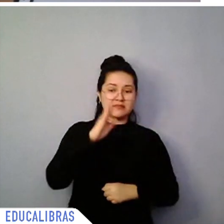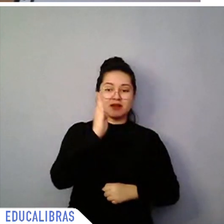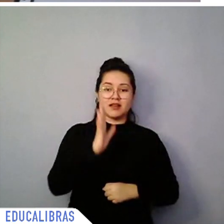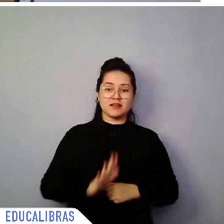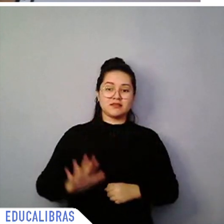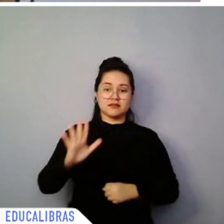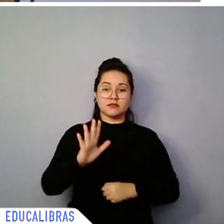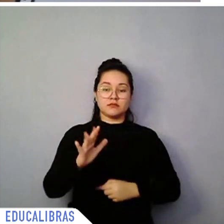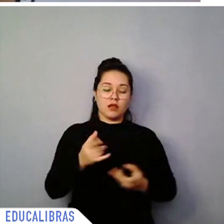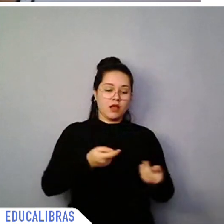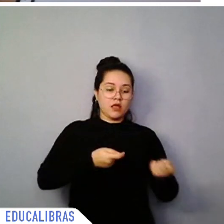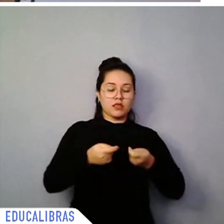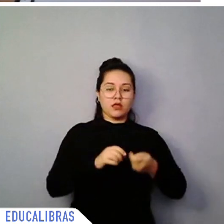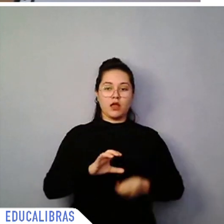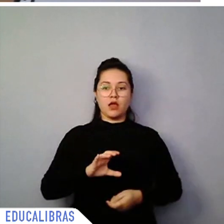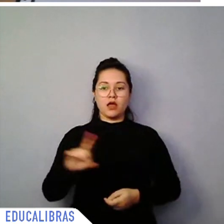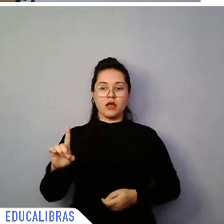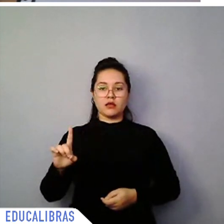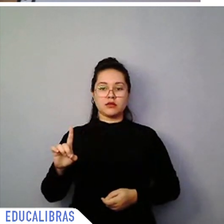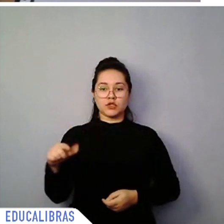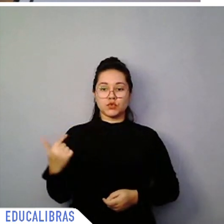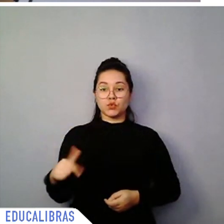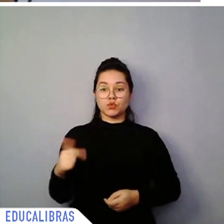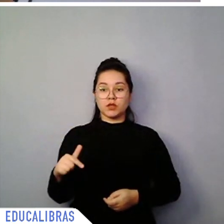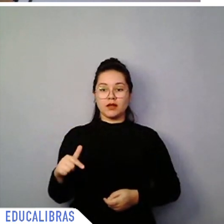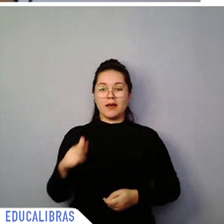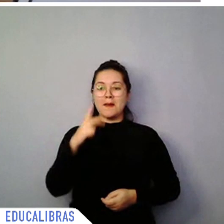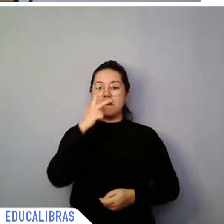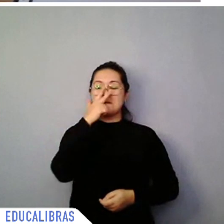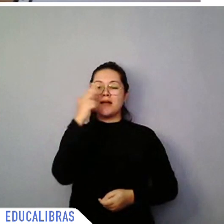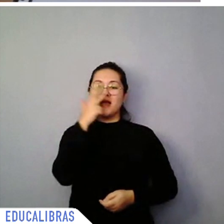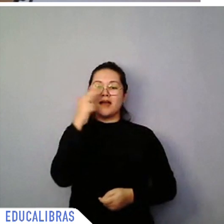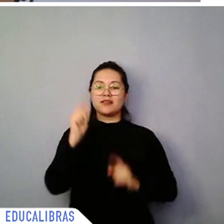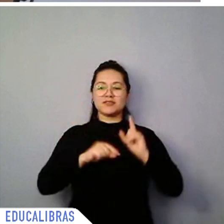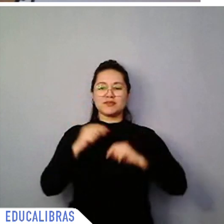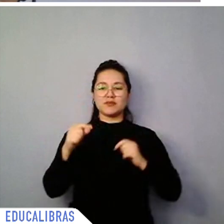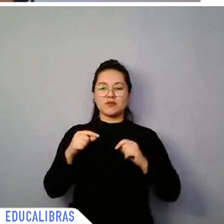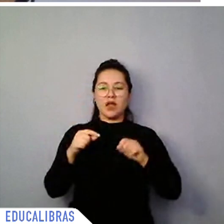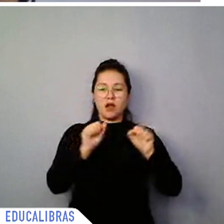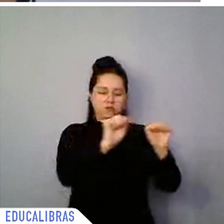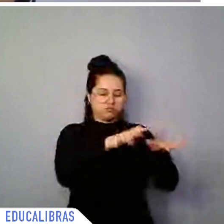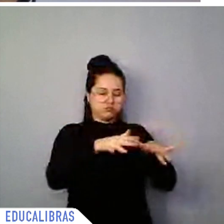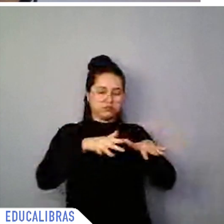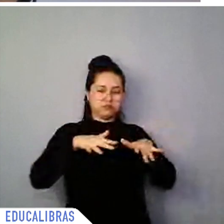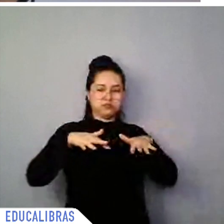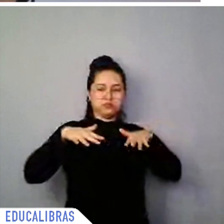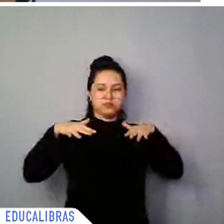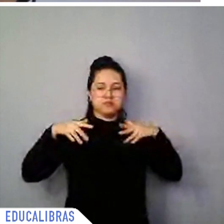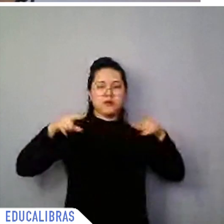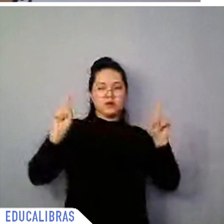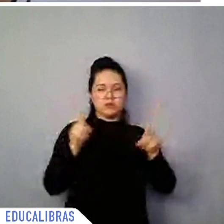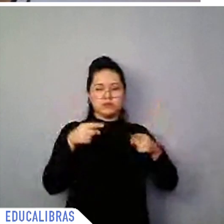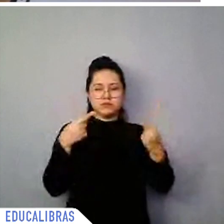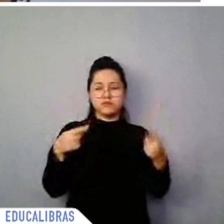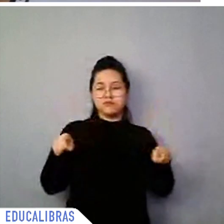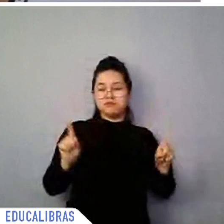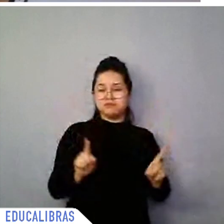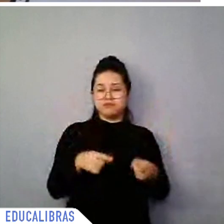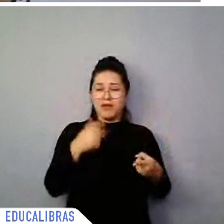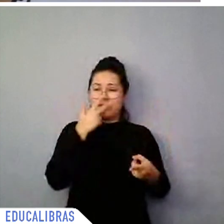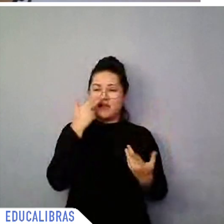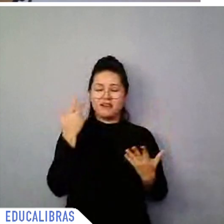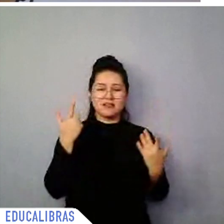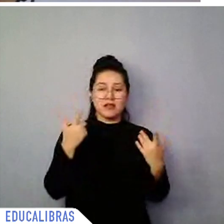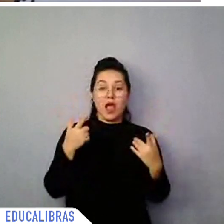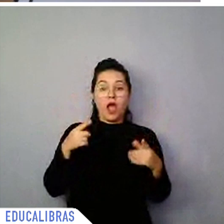very hard to begin the beginning to fight against a pandemic in the situation we have